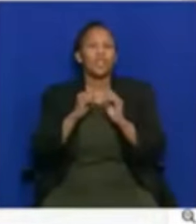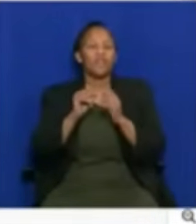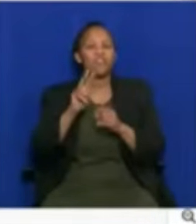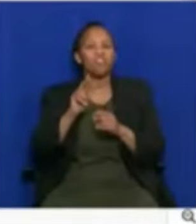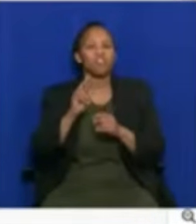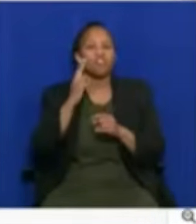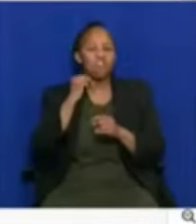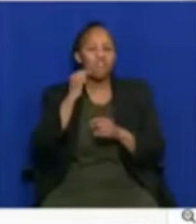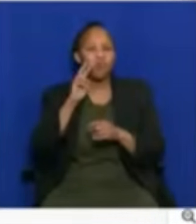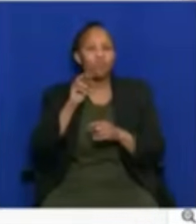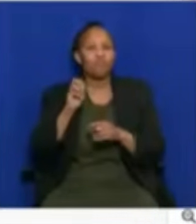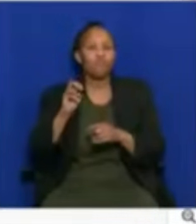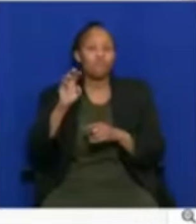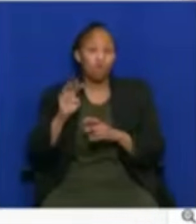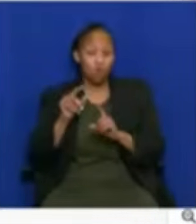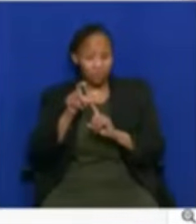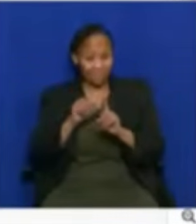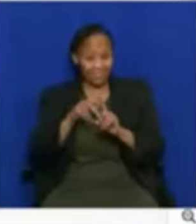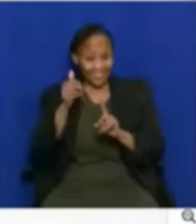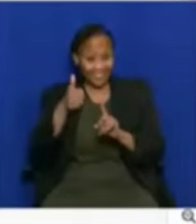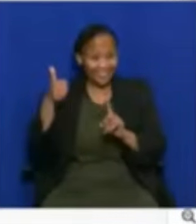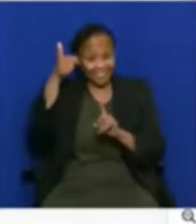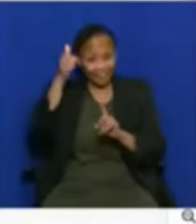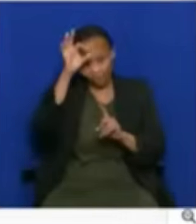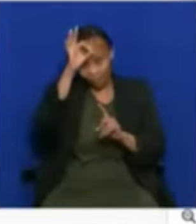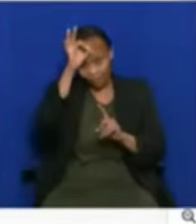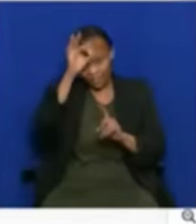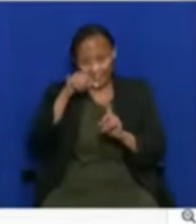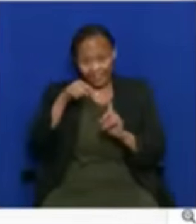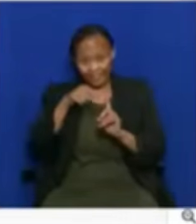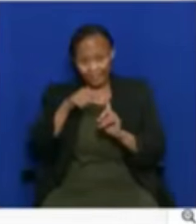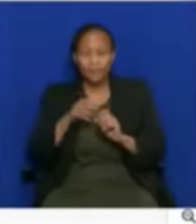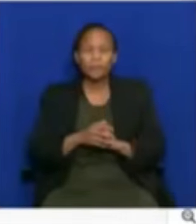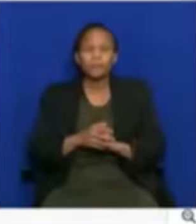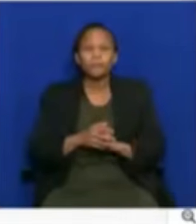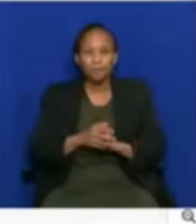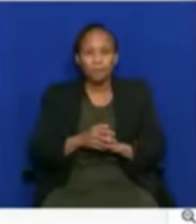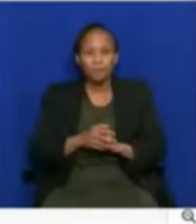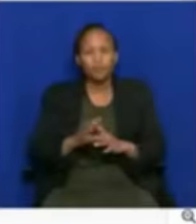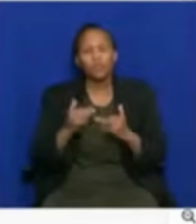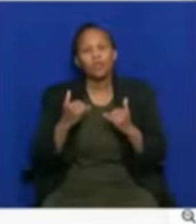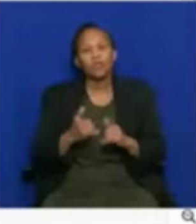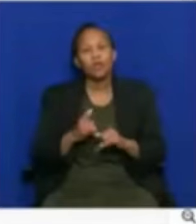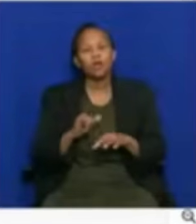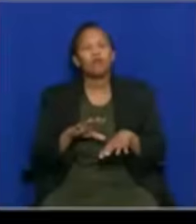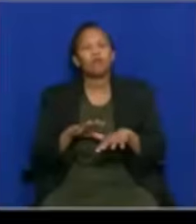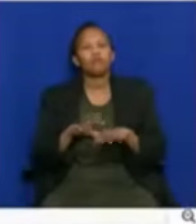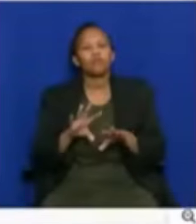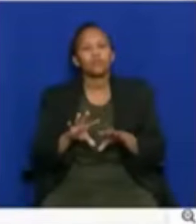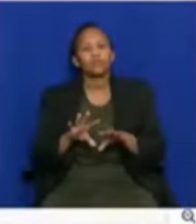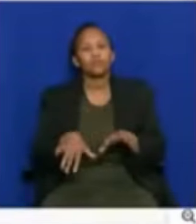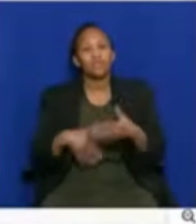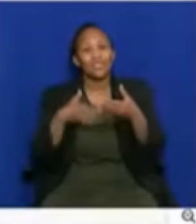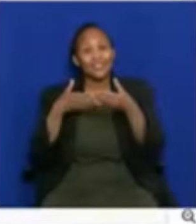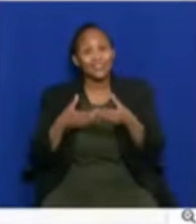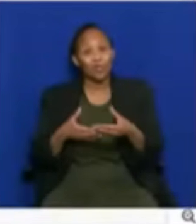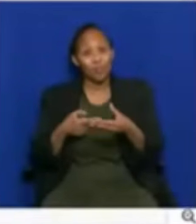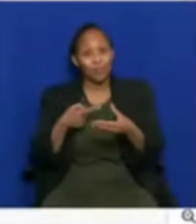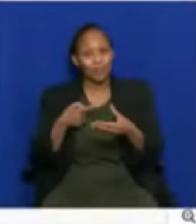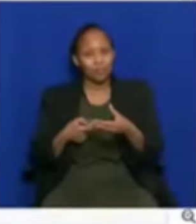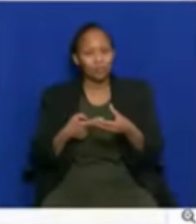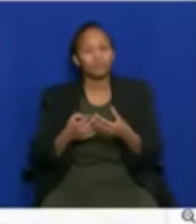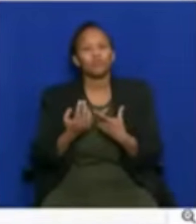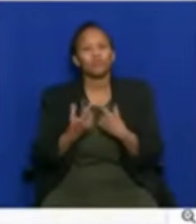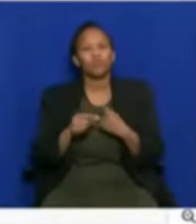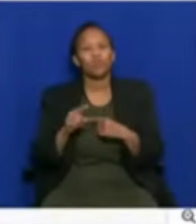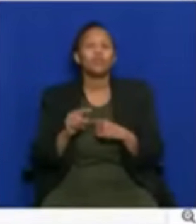Now, when we go to the first page of this particular document, it's addressed to the investigating director,